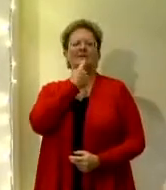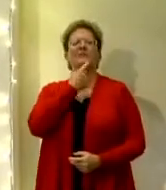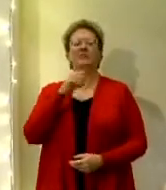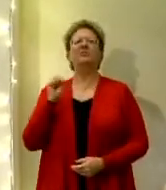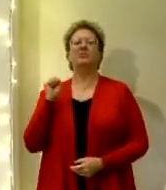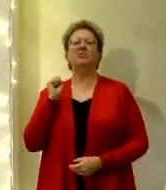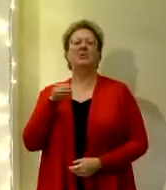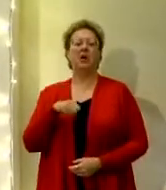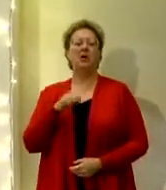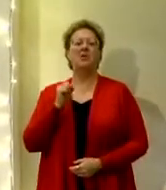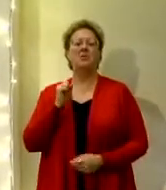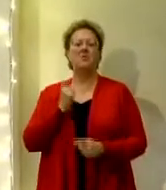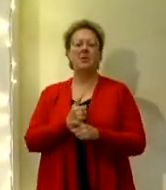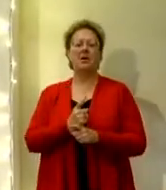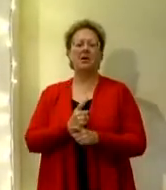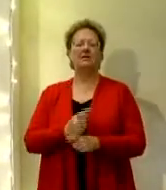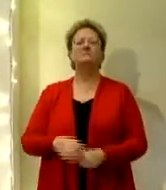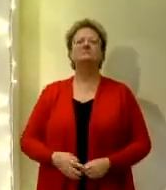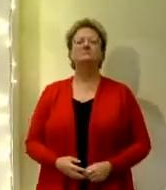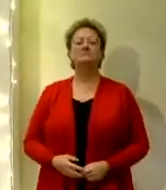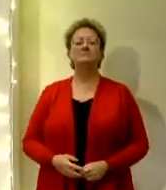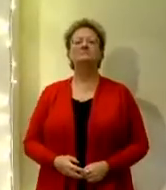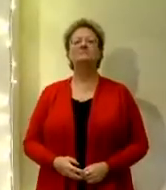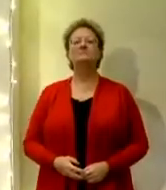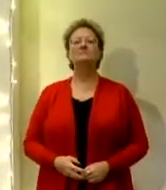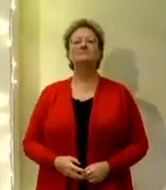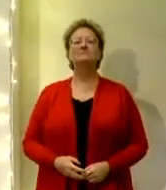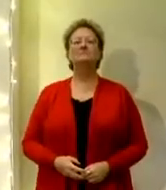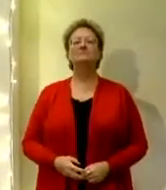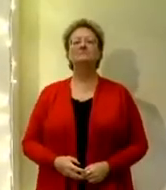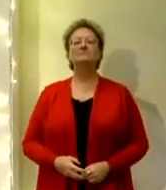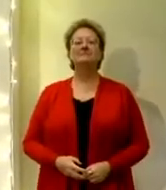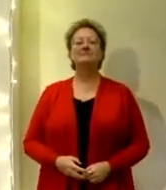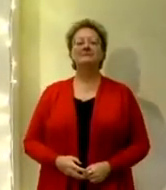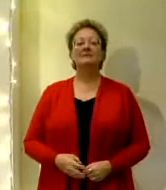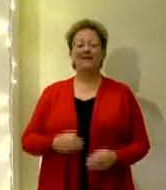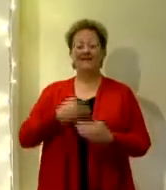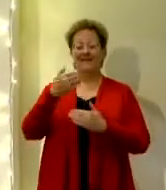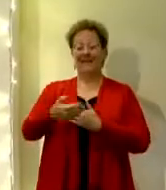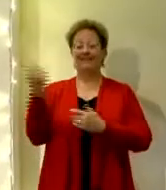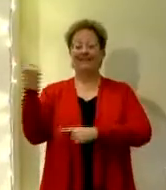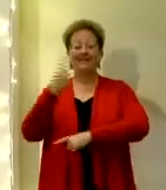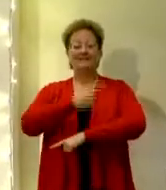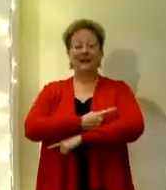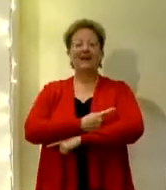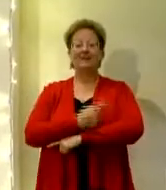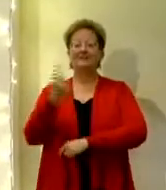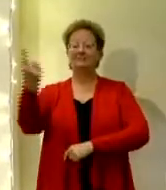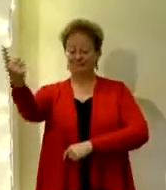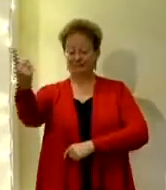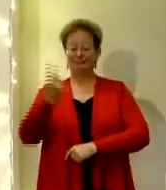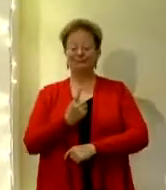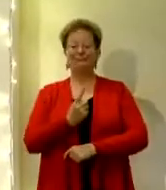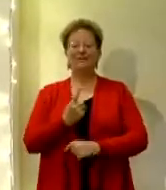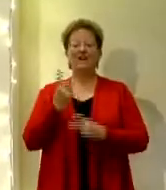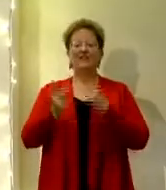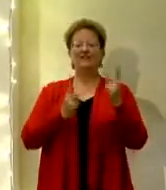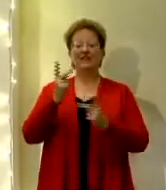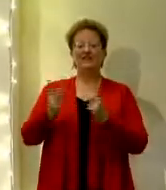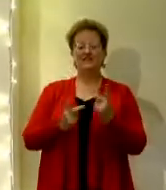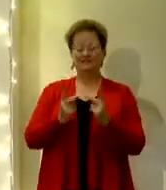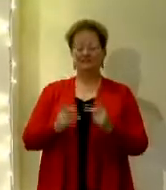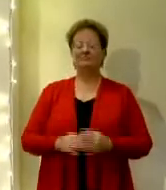So the very next day, I went to go visit Shirley. Now, I stopped by the